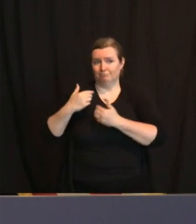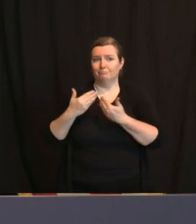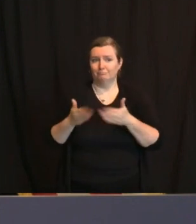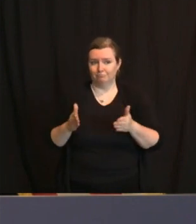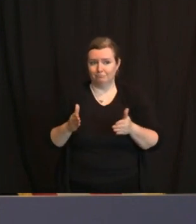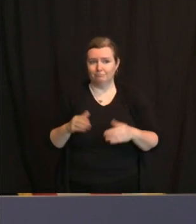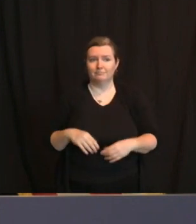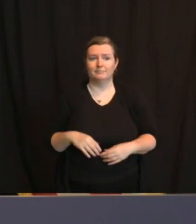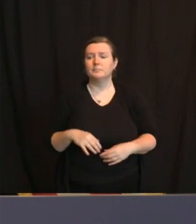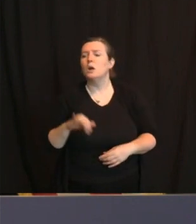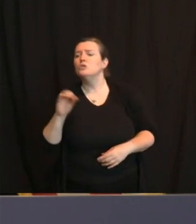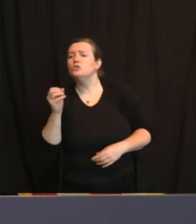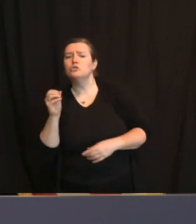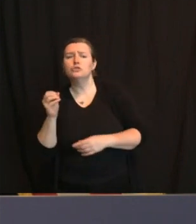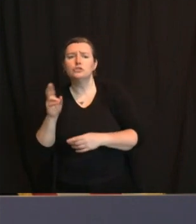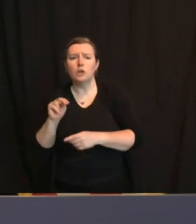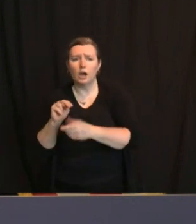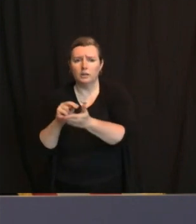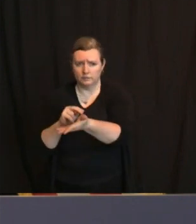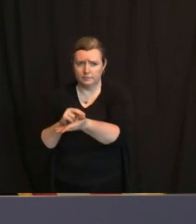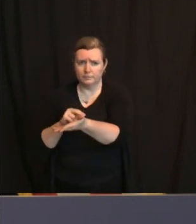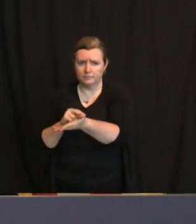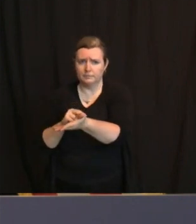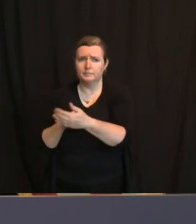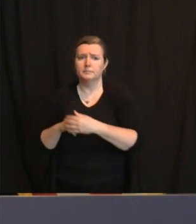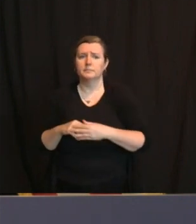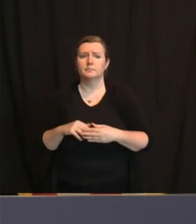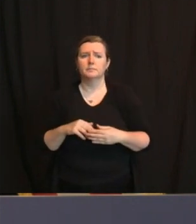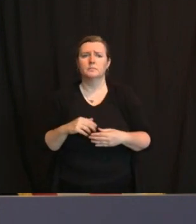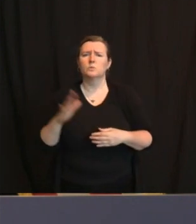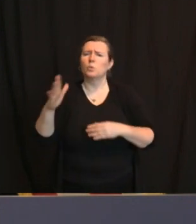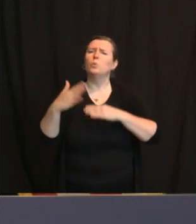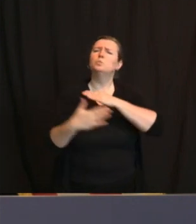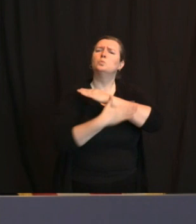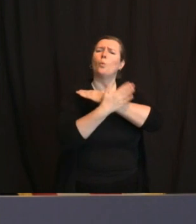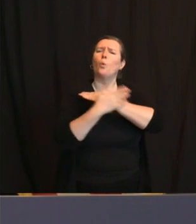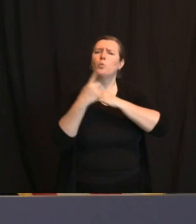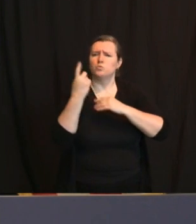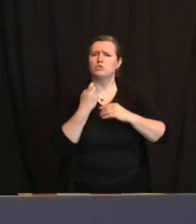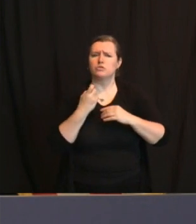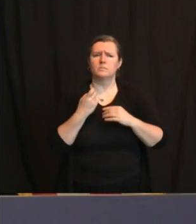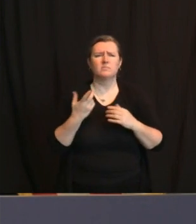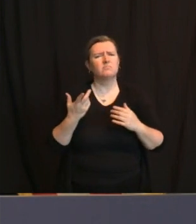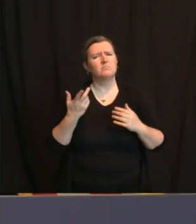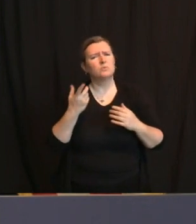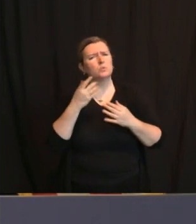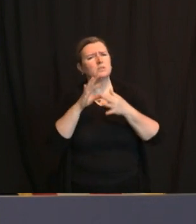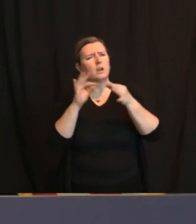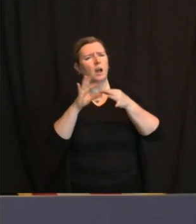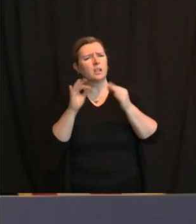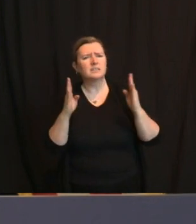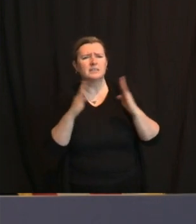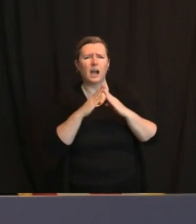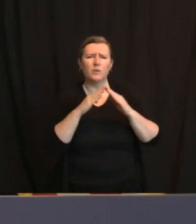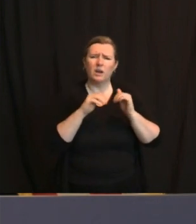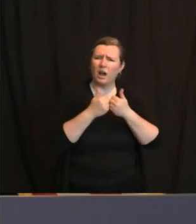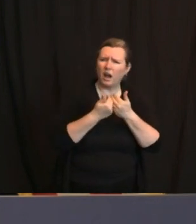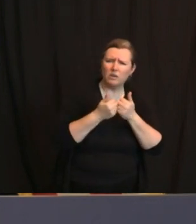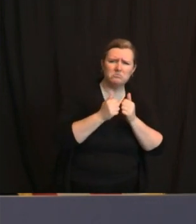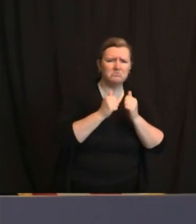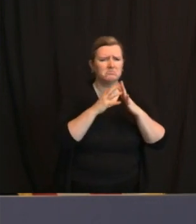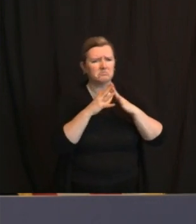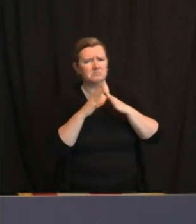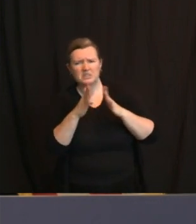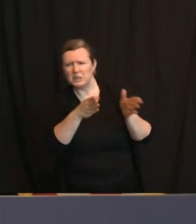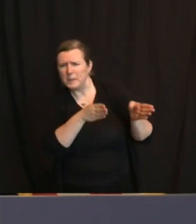Governor. On the shore reopening, can you tell us what specifics you were telling the towns and how to formulate their plans? Will we be able to